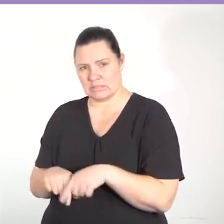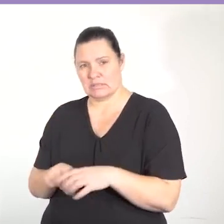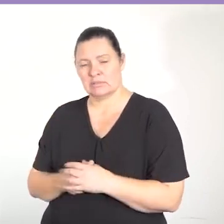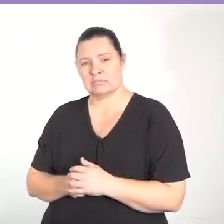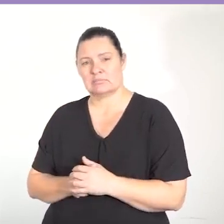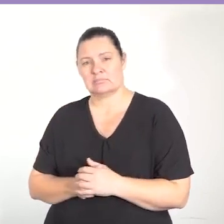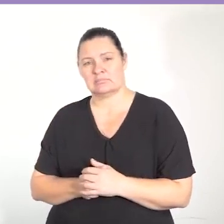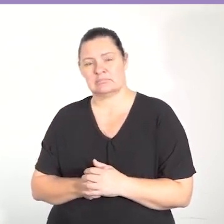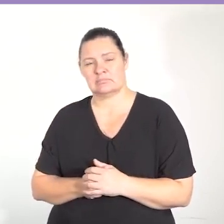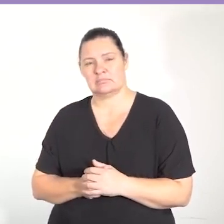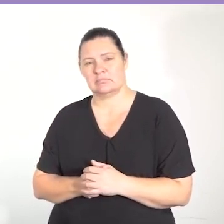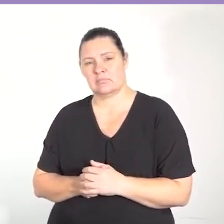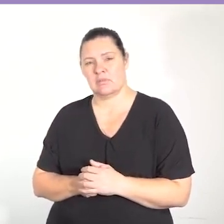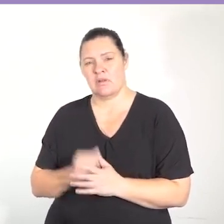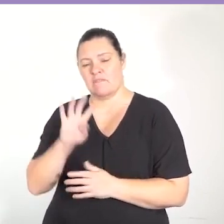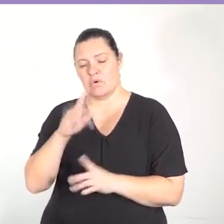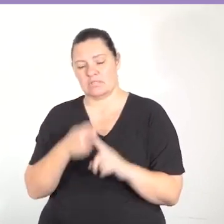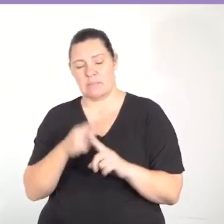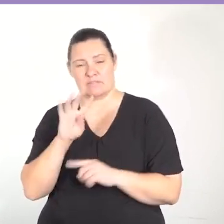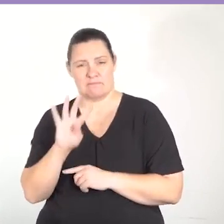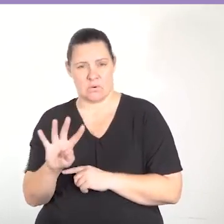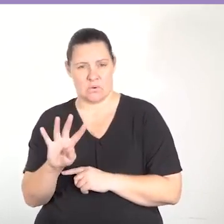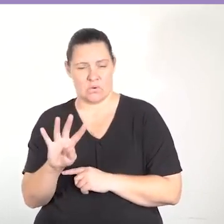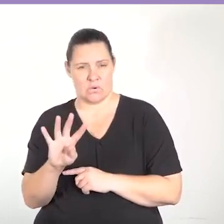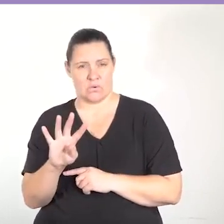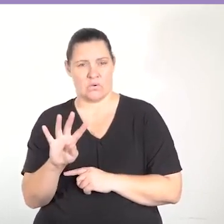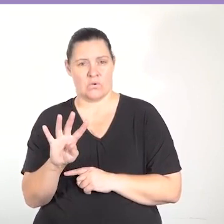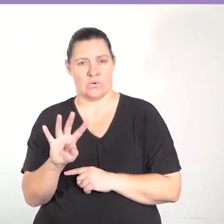board. Now, when I think of 4 times 4,